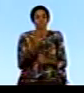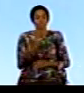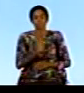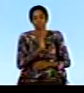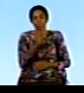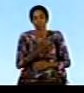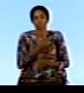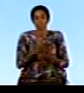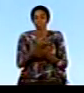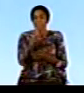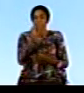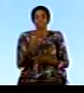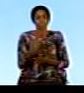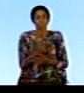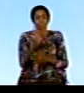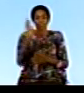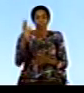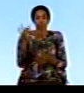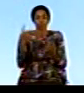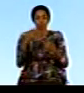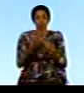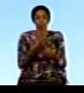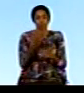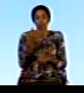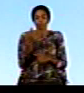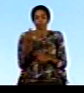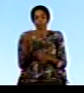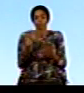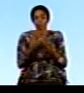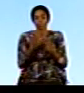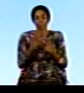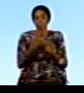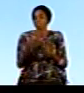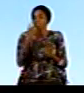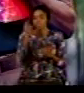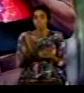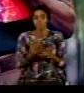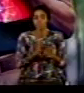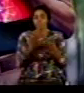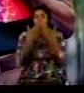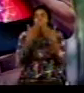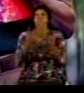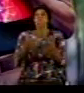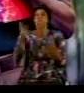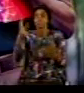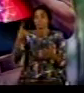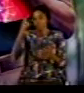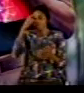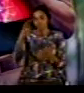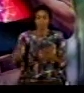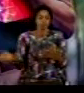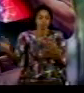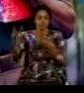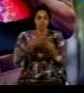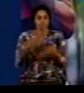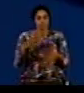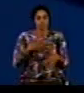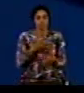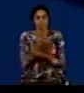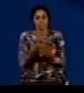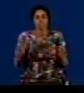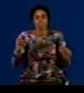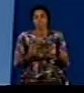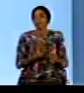from Tennyson. He says, I thank God for restoring my salvation. I am sure